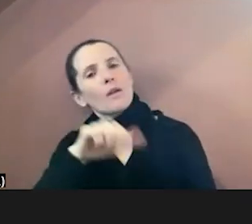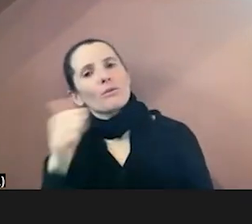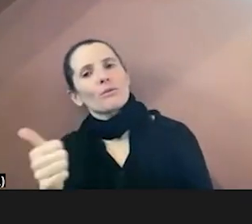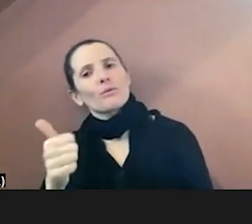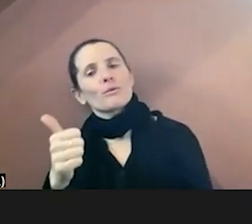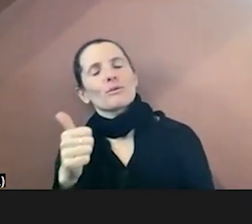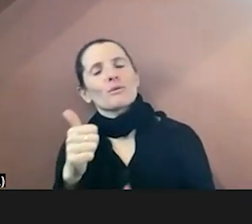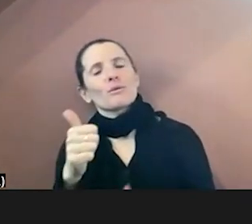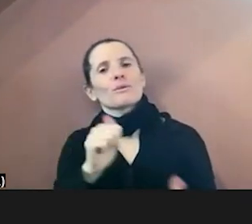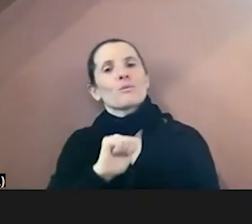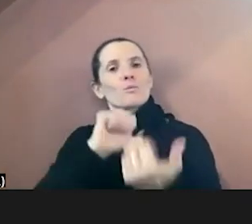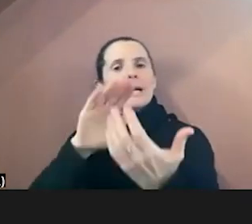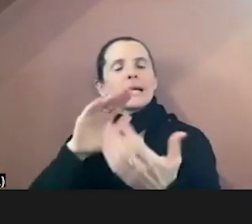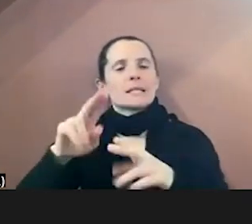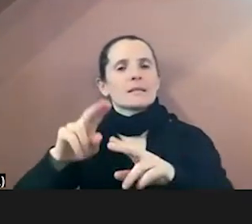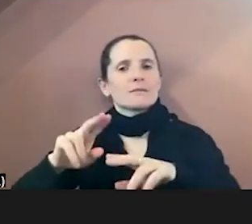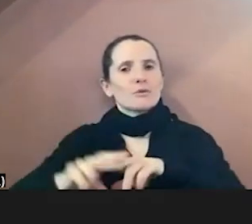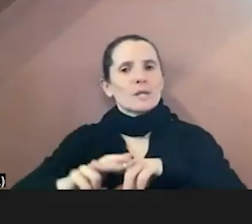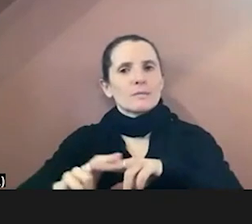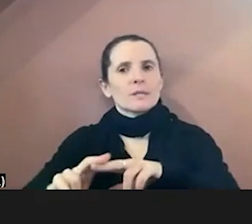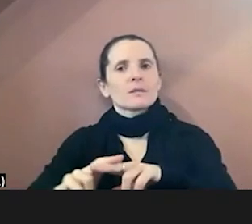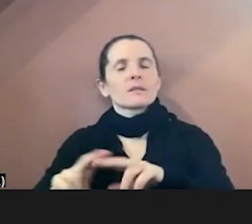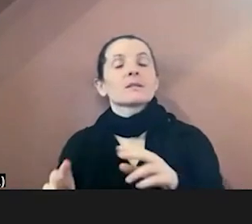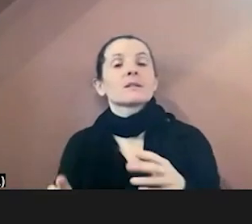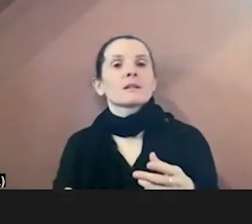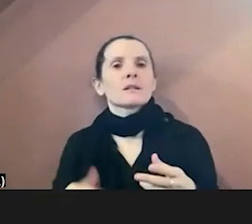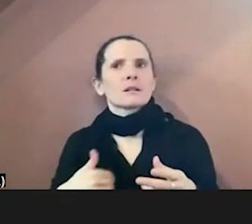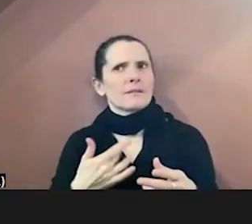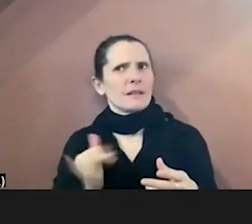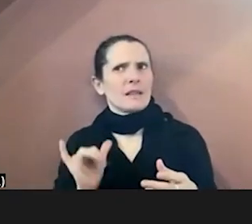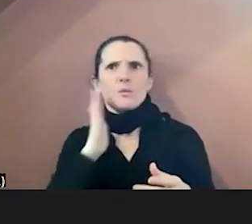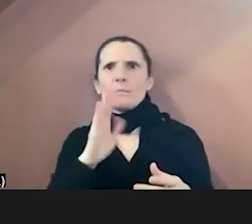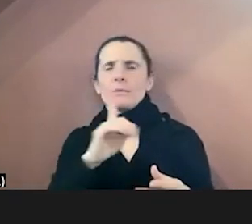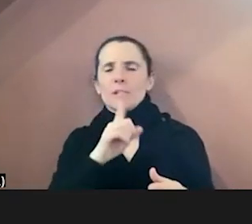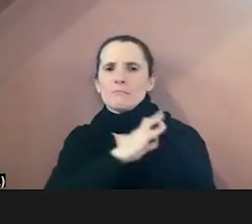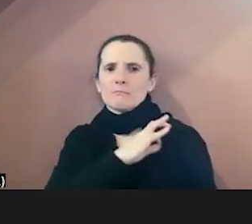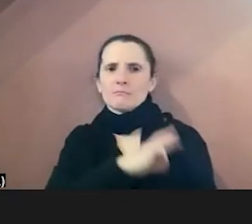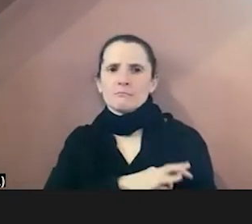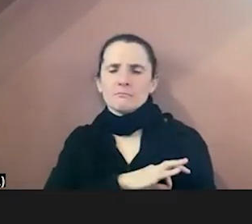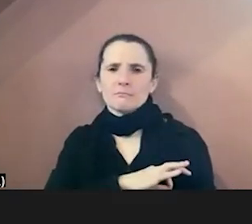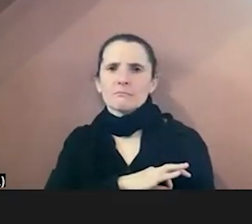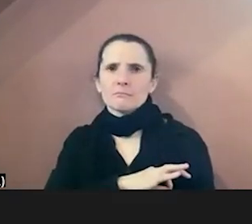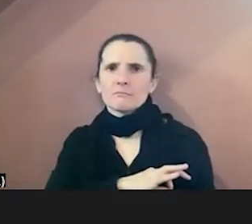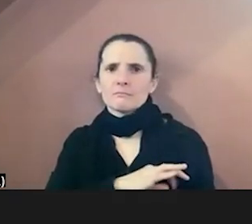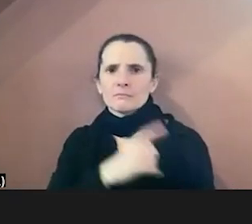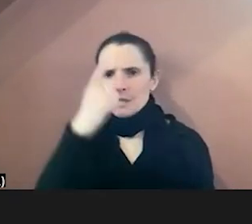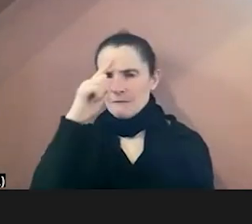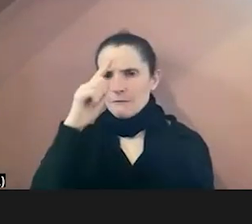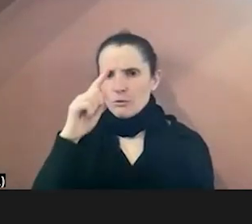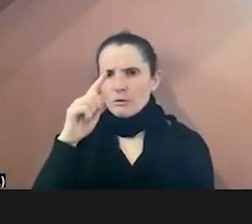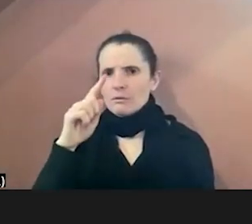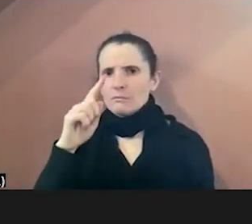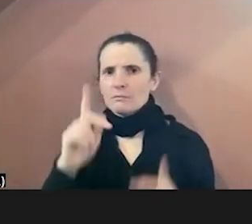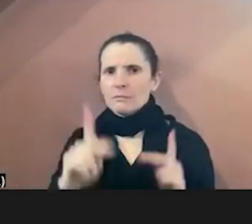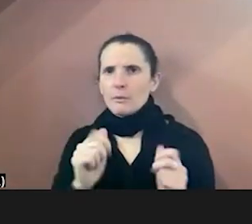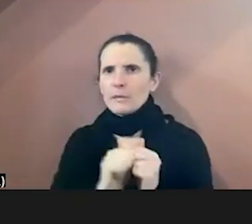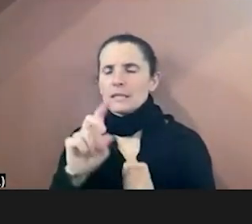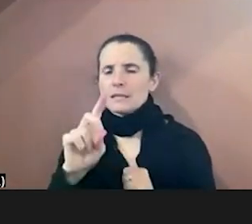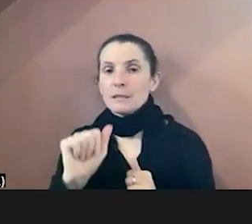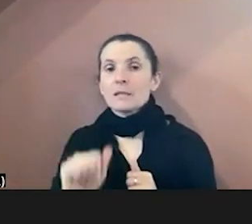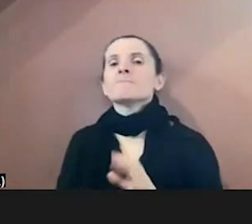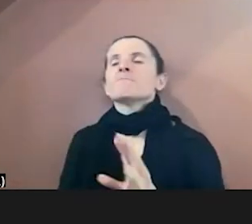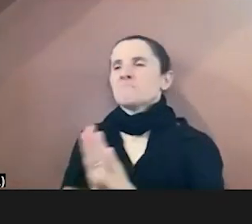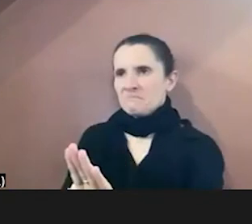buses, and subways, because I feel like it would be very helpful for people with visual. Okay. It can be done, but consider